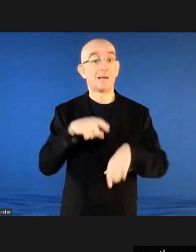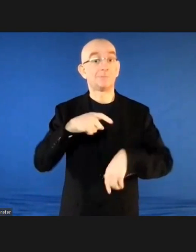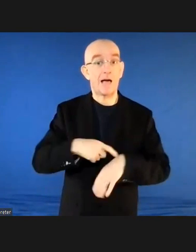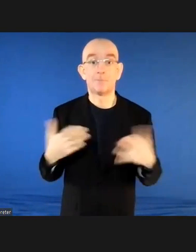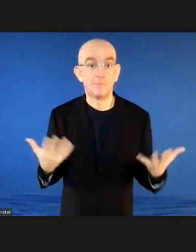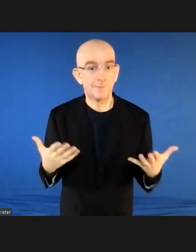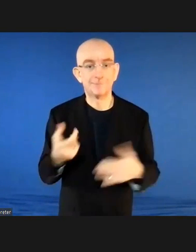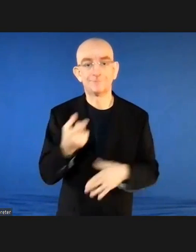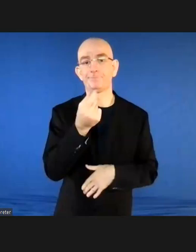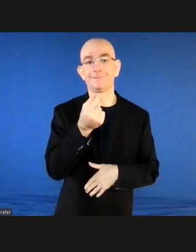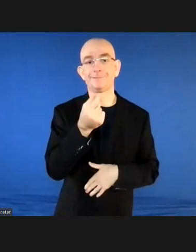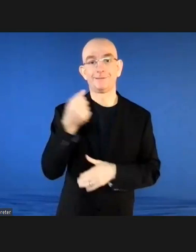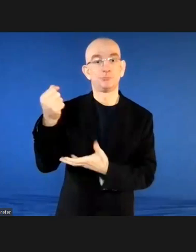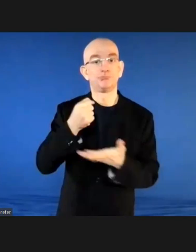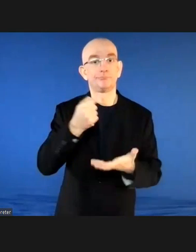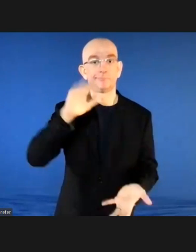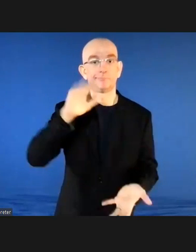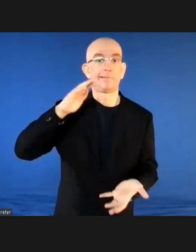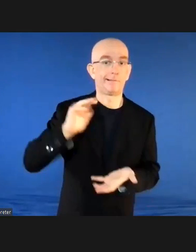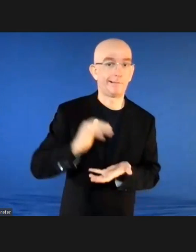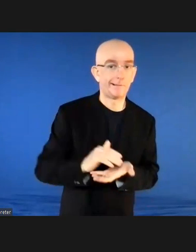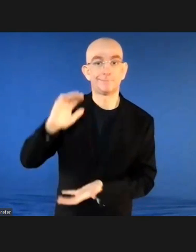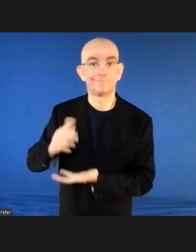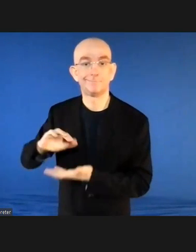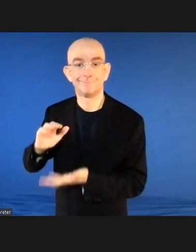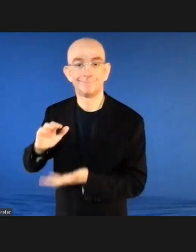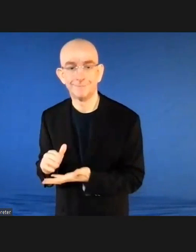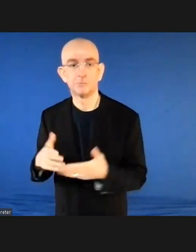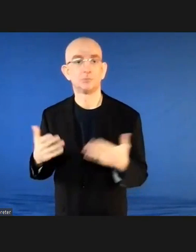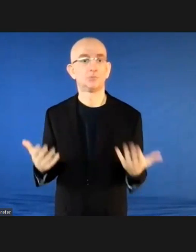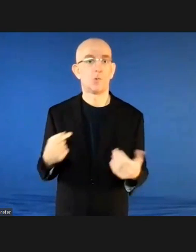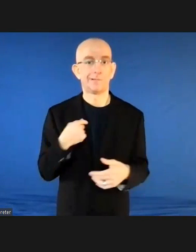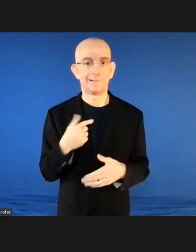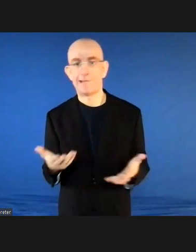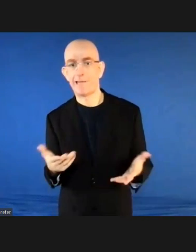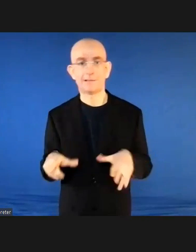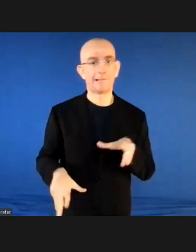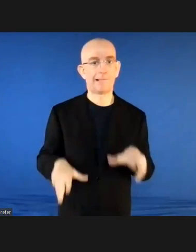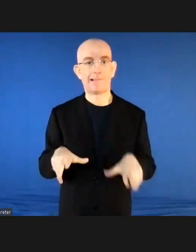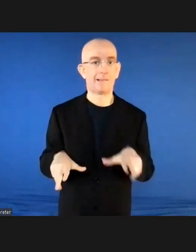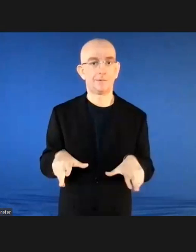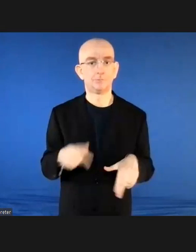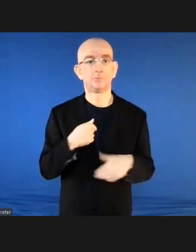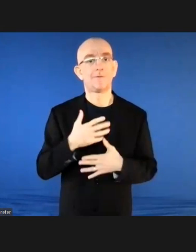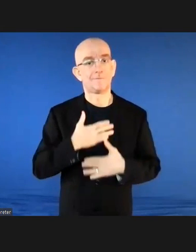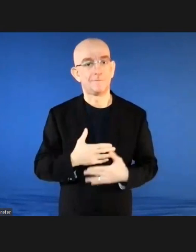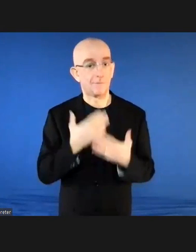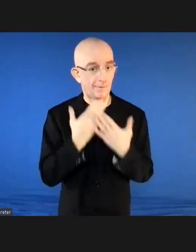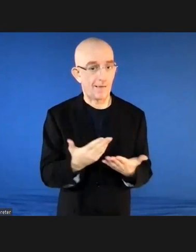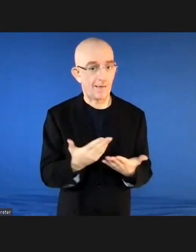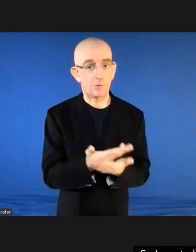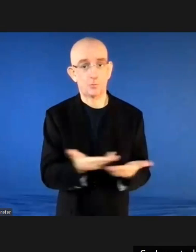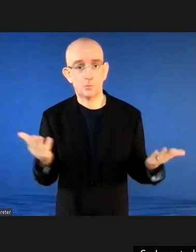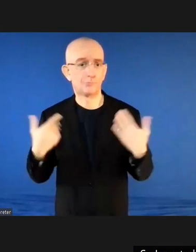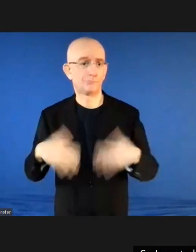your amazing work, all those CSOs who are on the call today, and particularly to Deaf Child Worldwide for this really